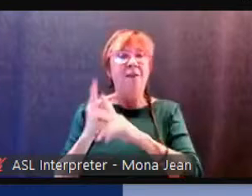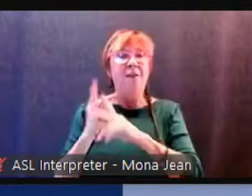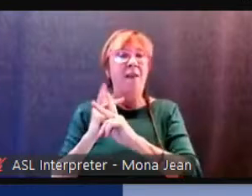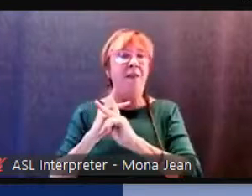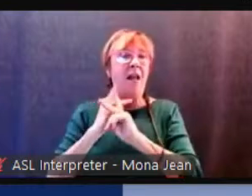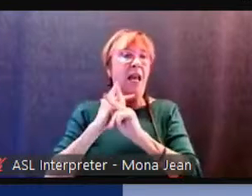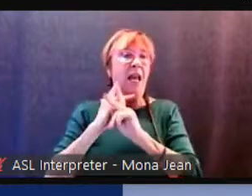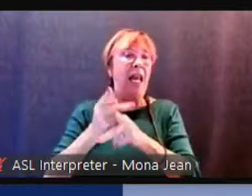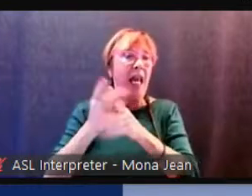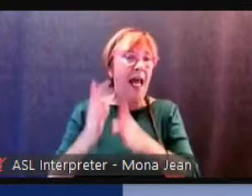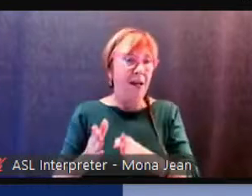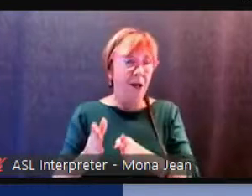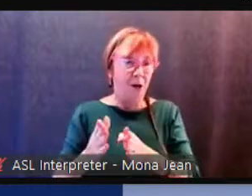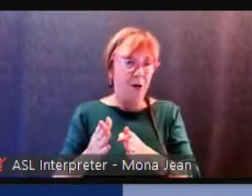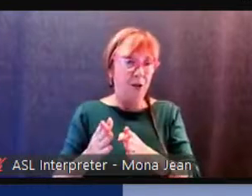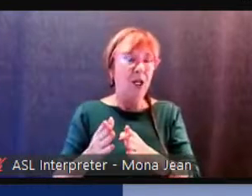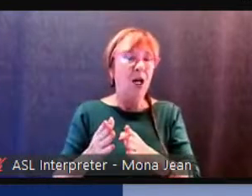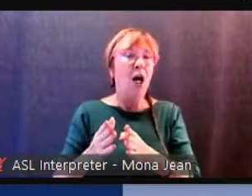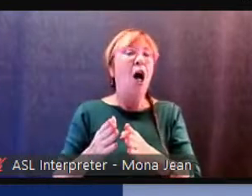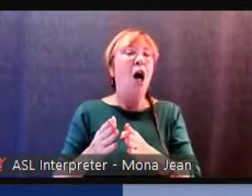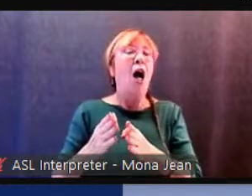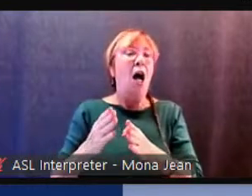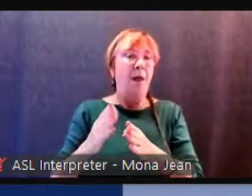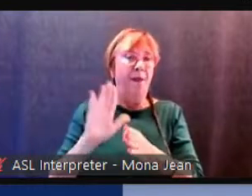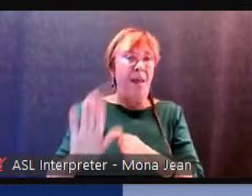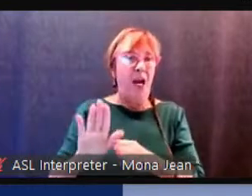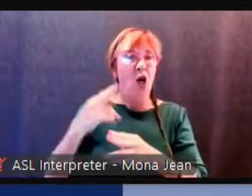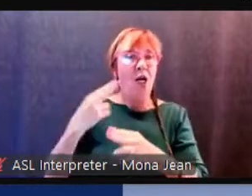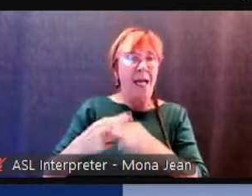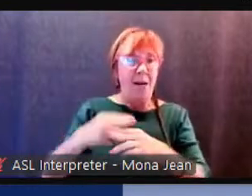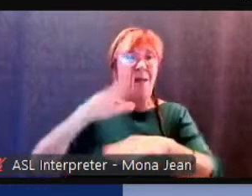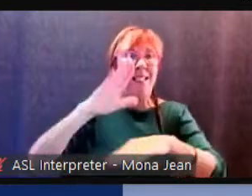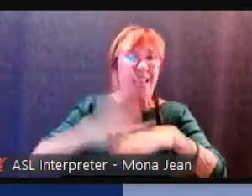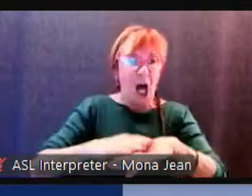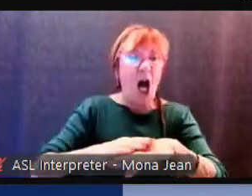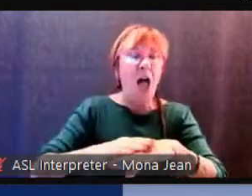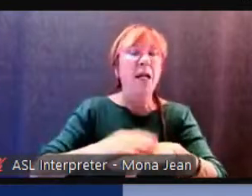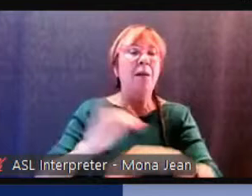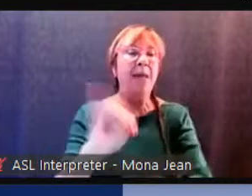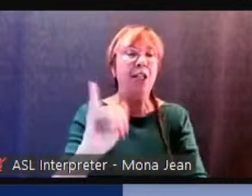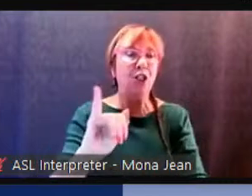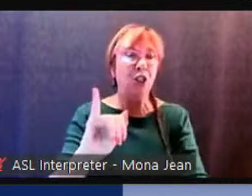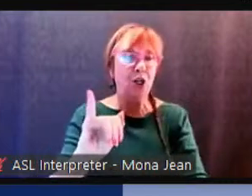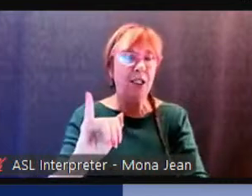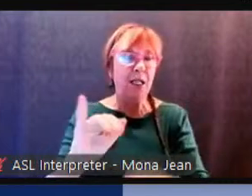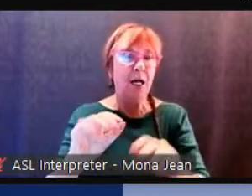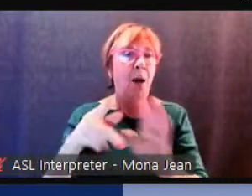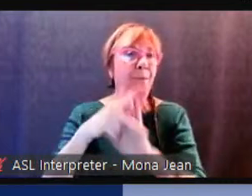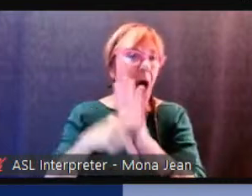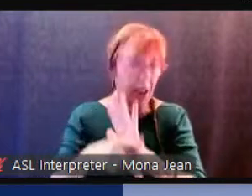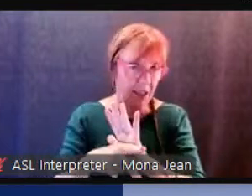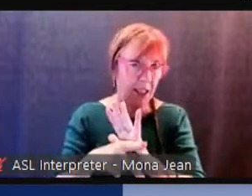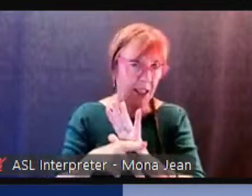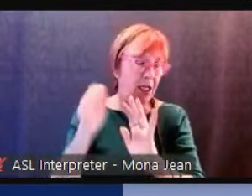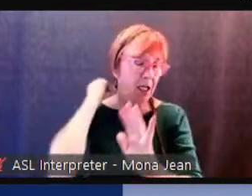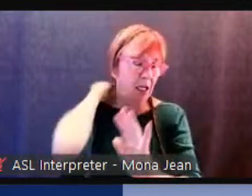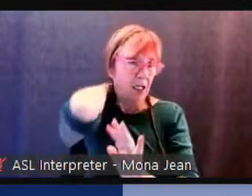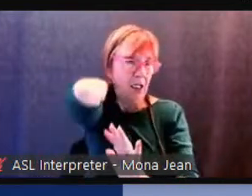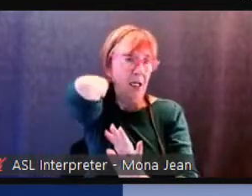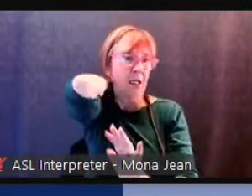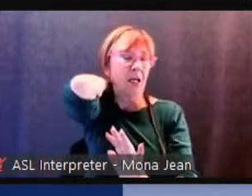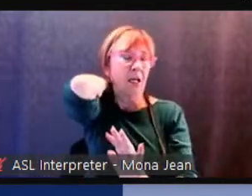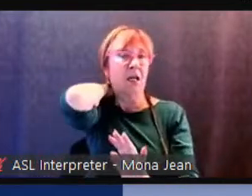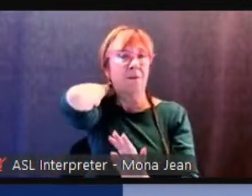as on an insurance policy as a requirement of a loan in order to protect their interest on the property, right?